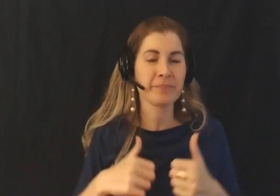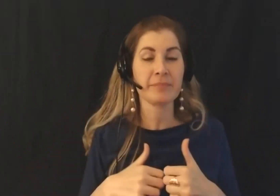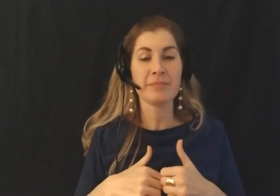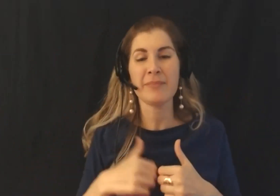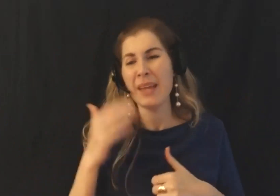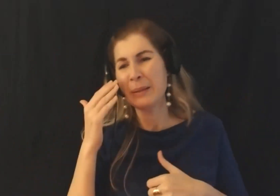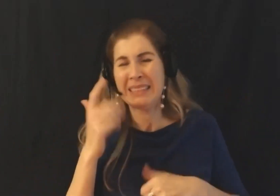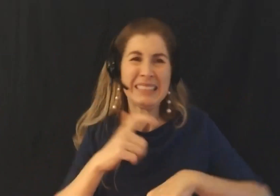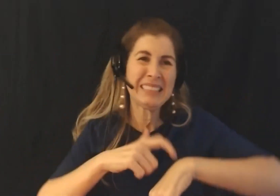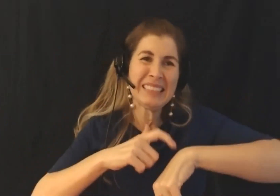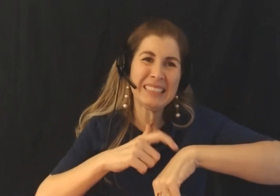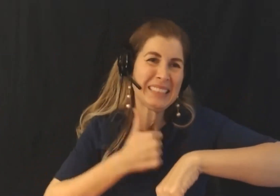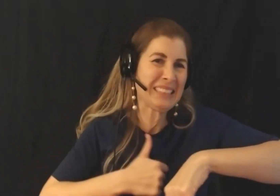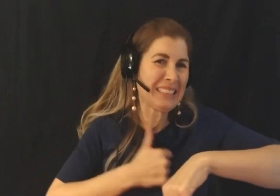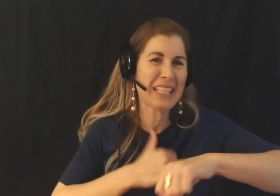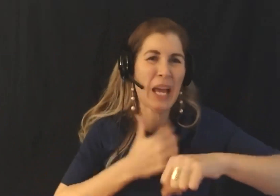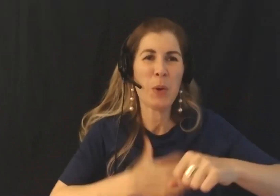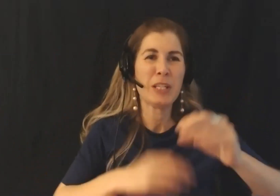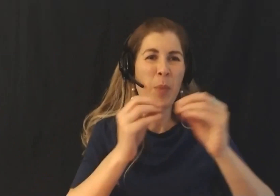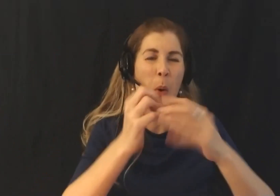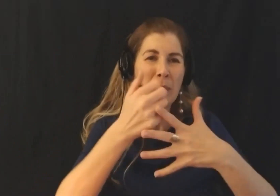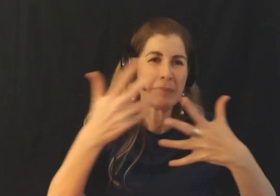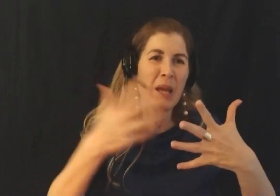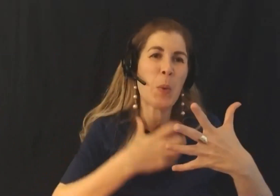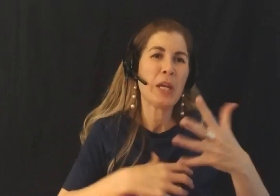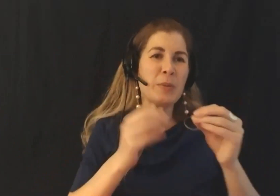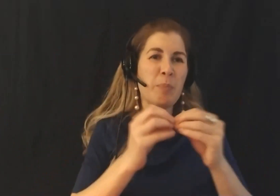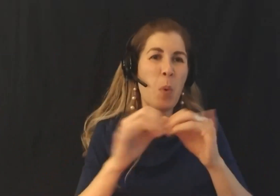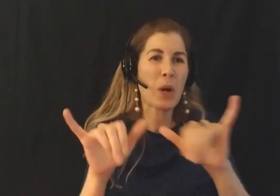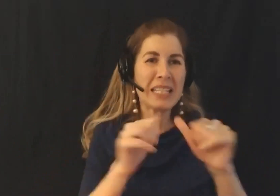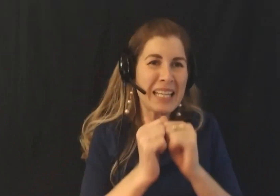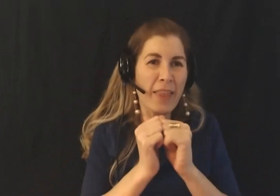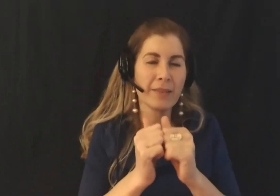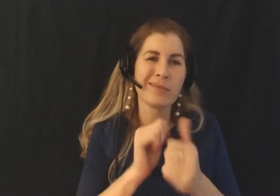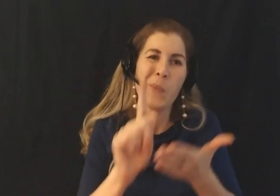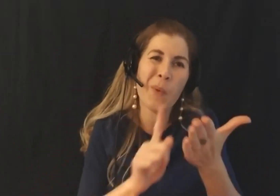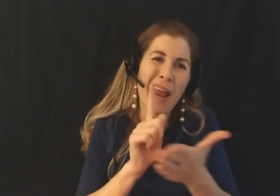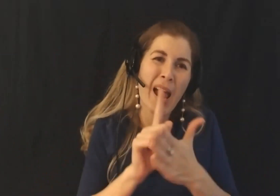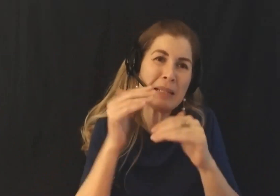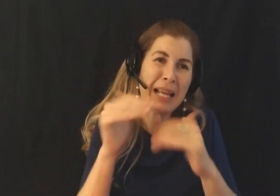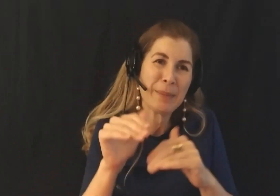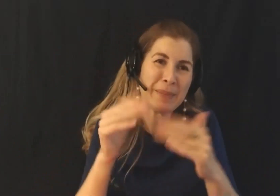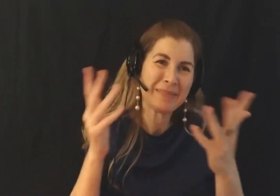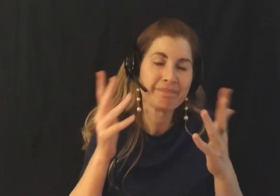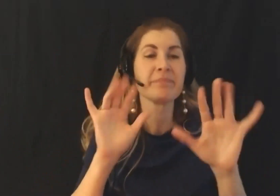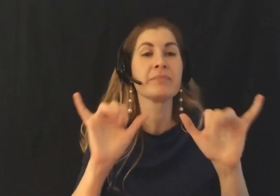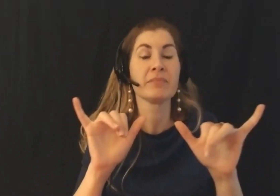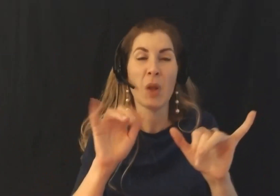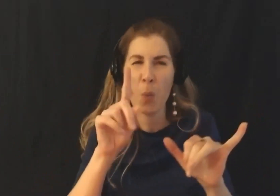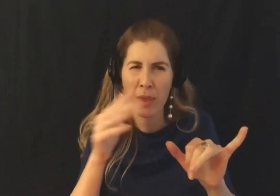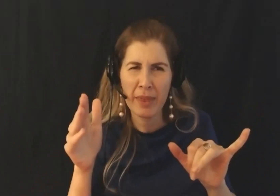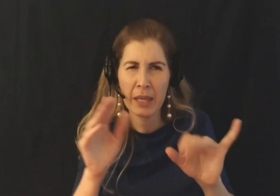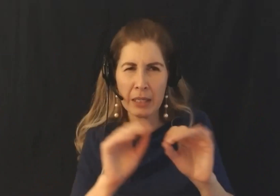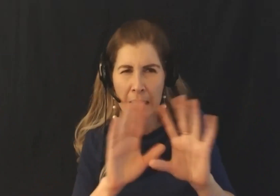time, I would love to even dive into these and try one out together, but we only have an hour. So the only thing I want to clarify that I was not sure,